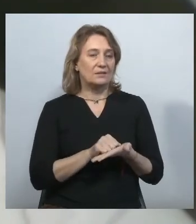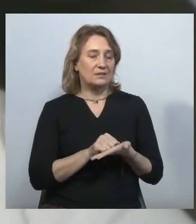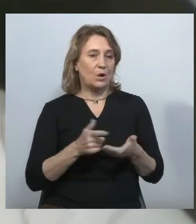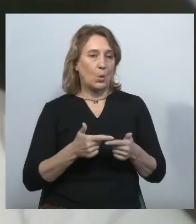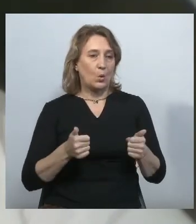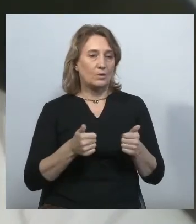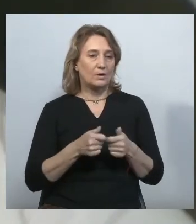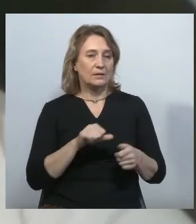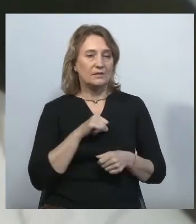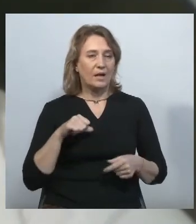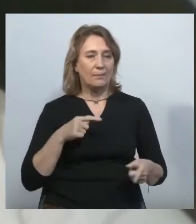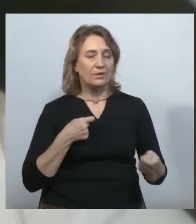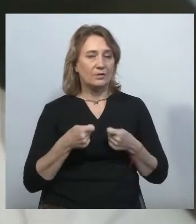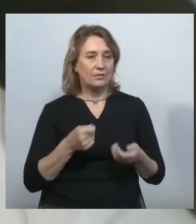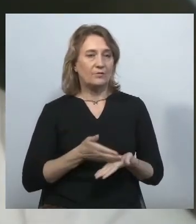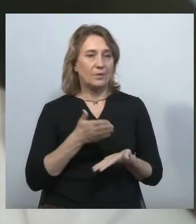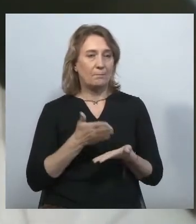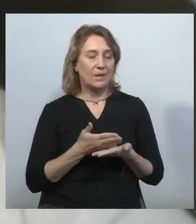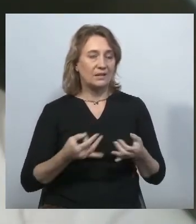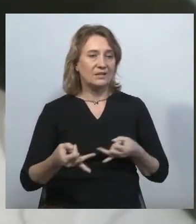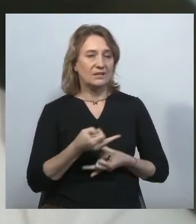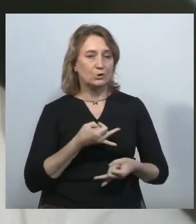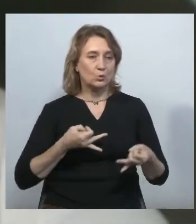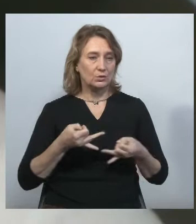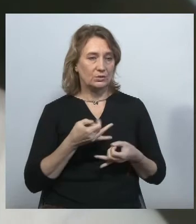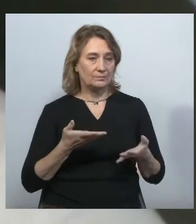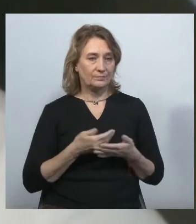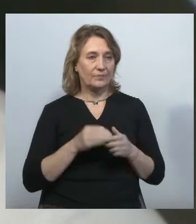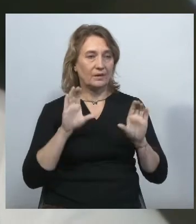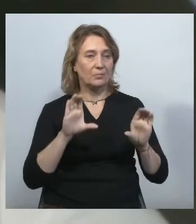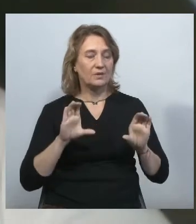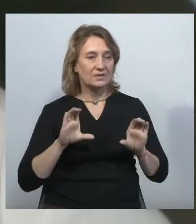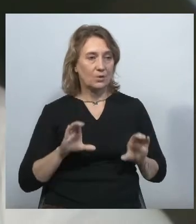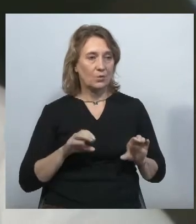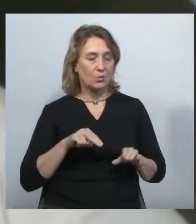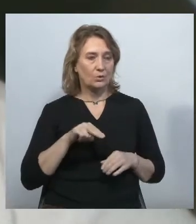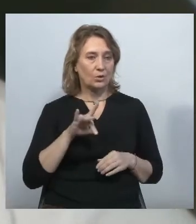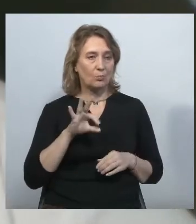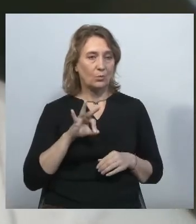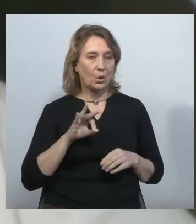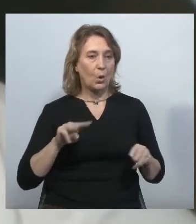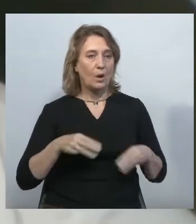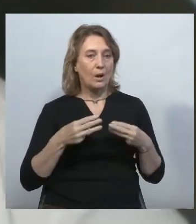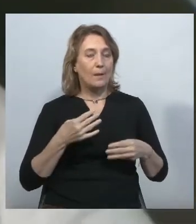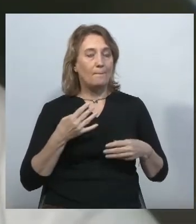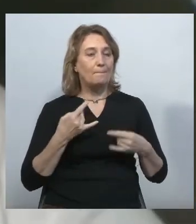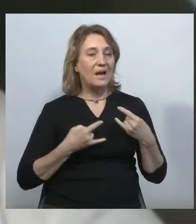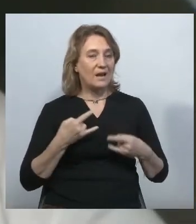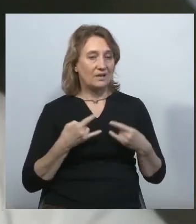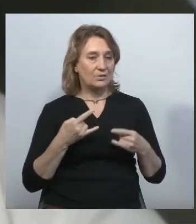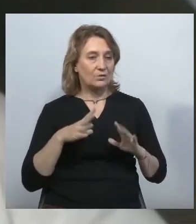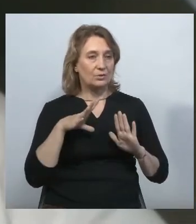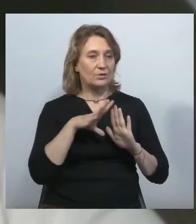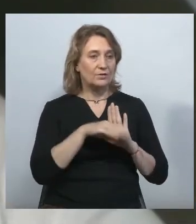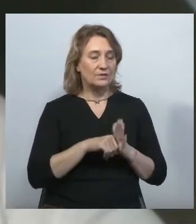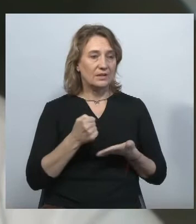stipulates what this co-regulation authority will do. Now we're discussing this draft media law, and we